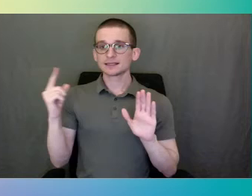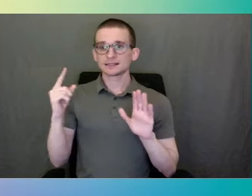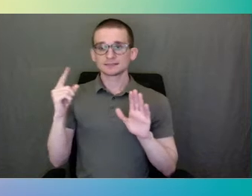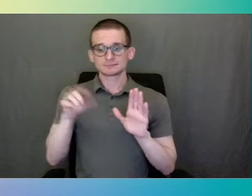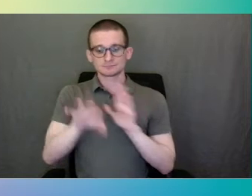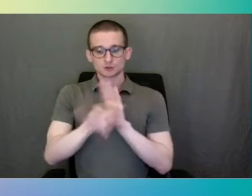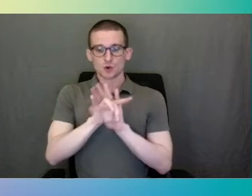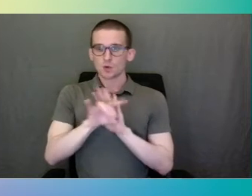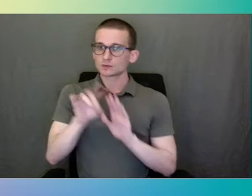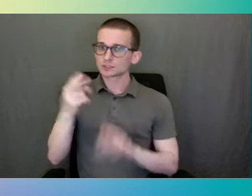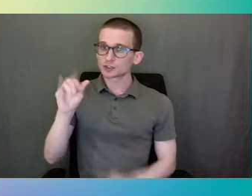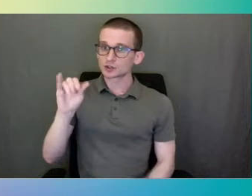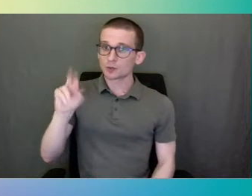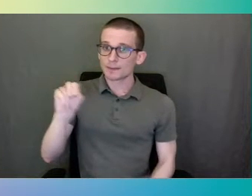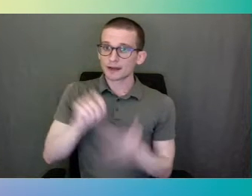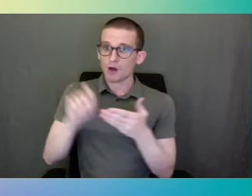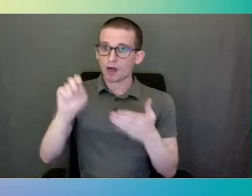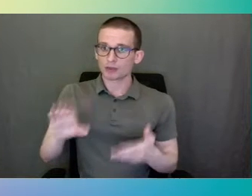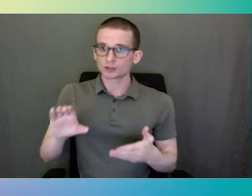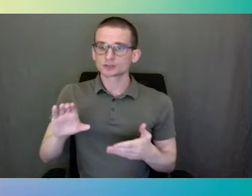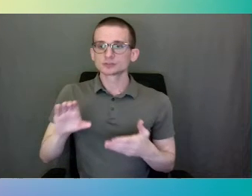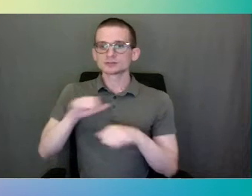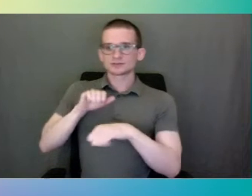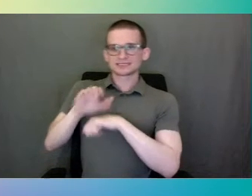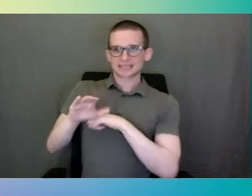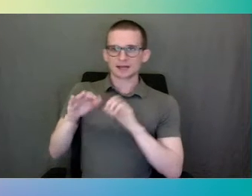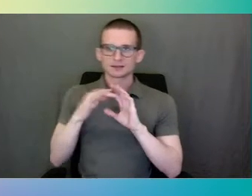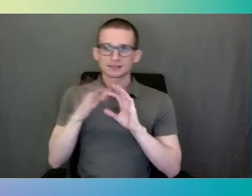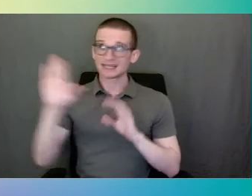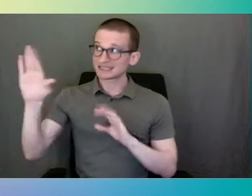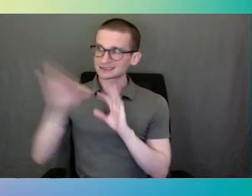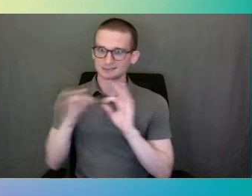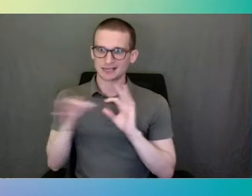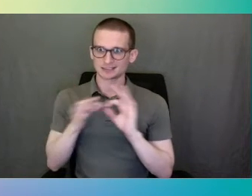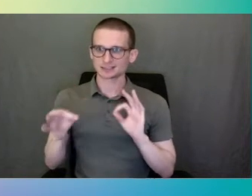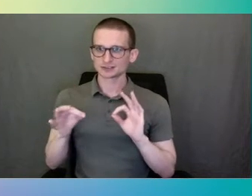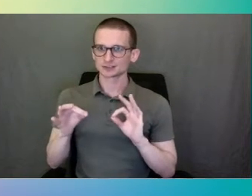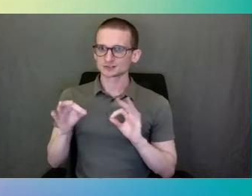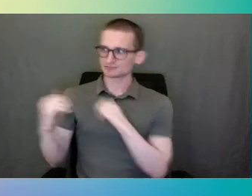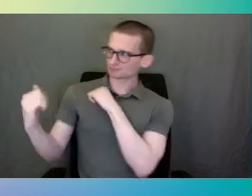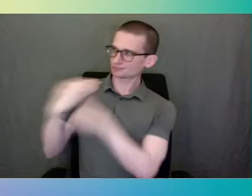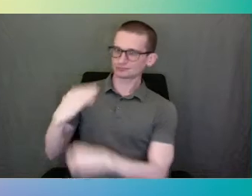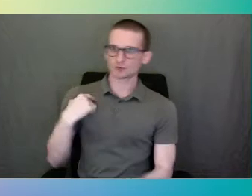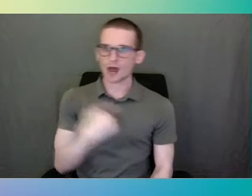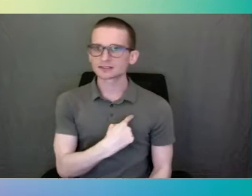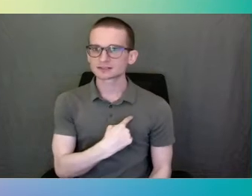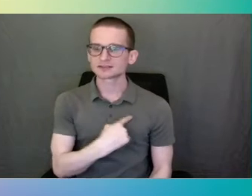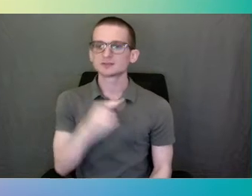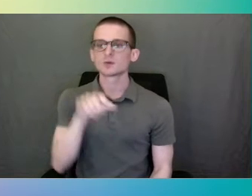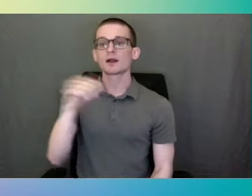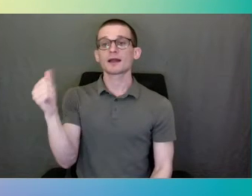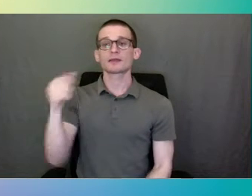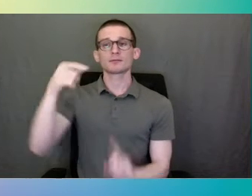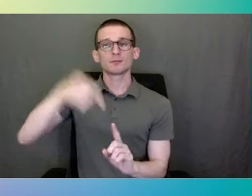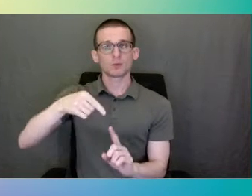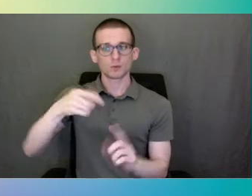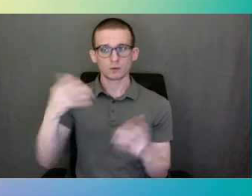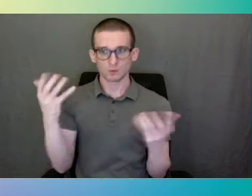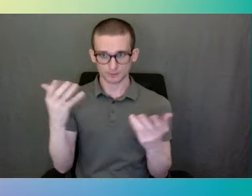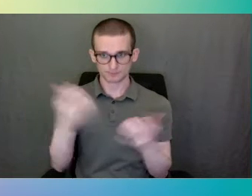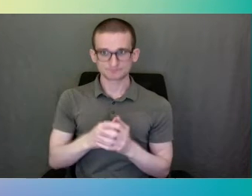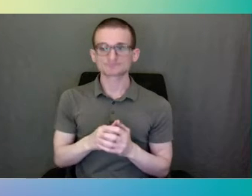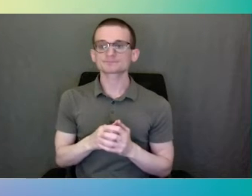his messages to us. So another point that I want to say is that we're tracing